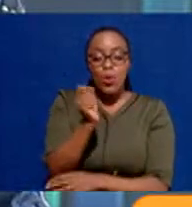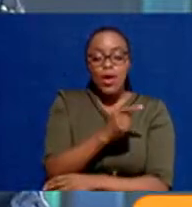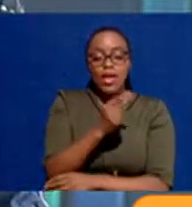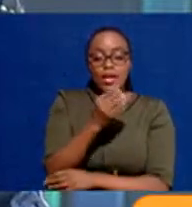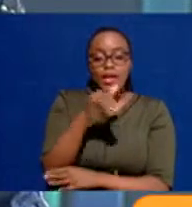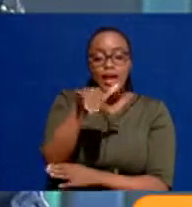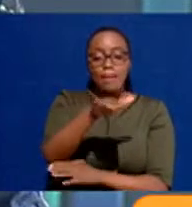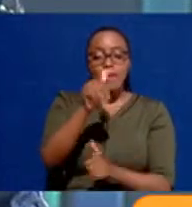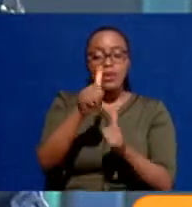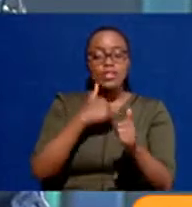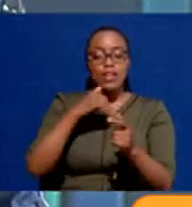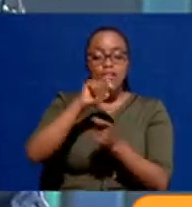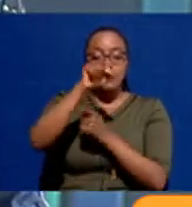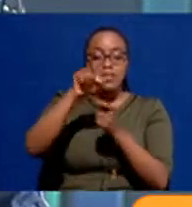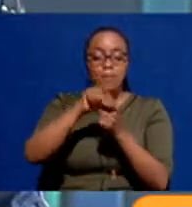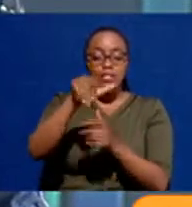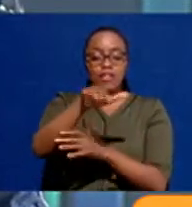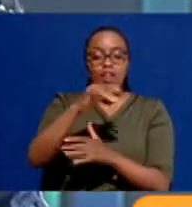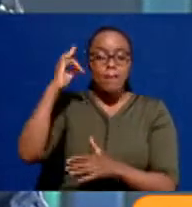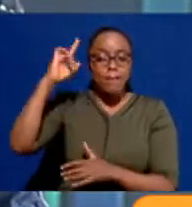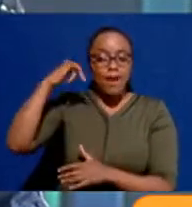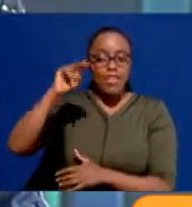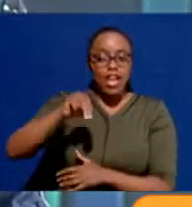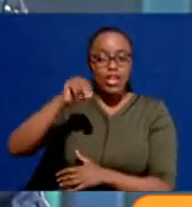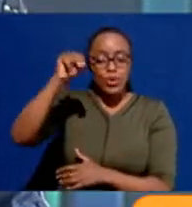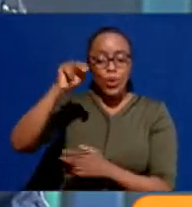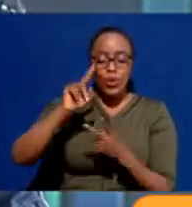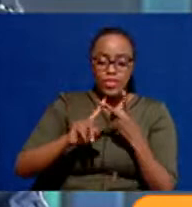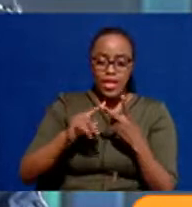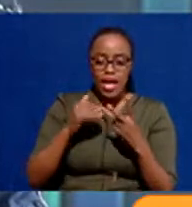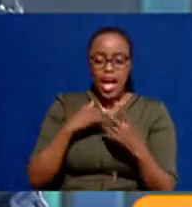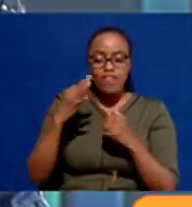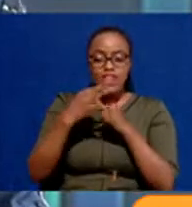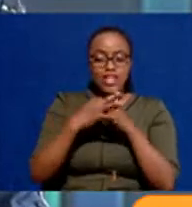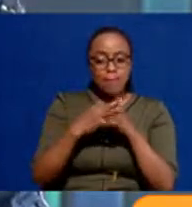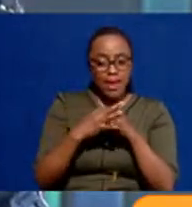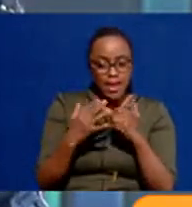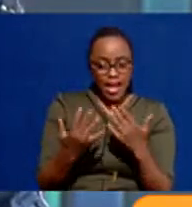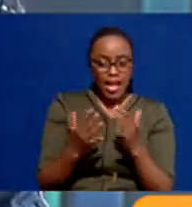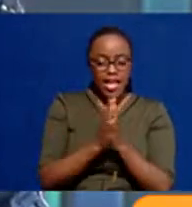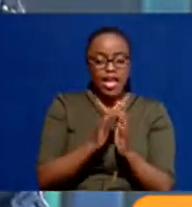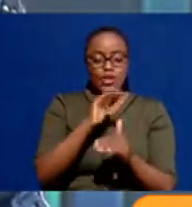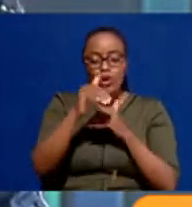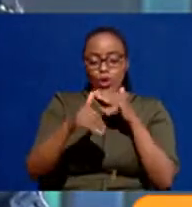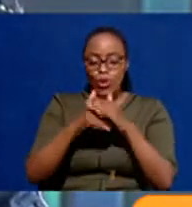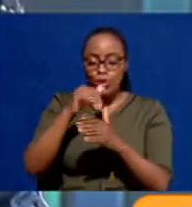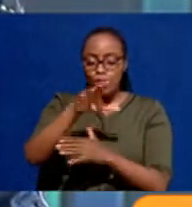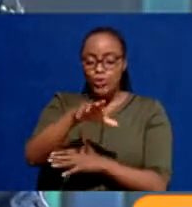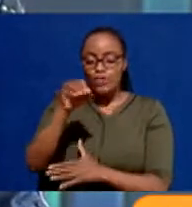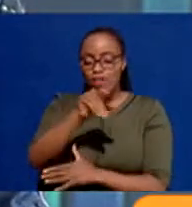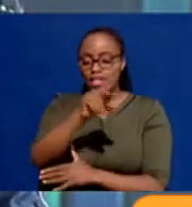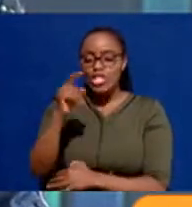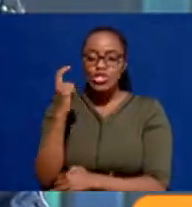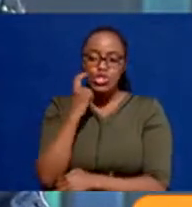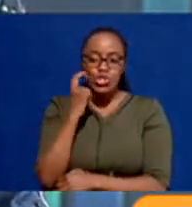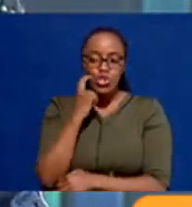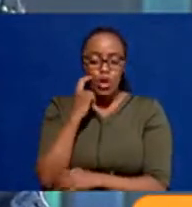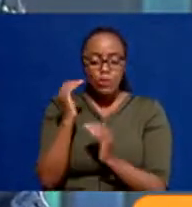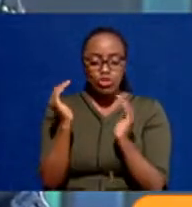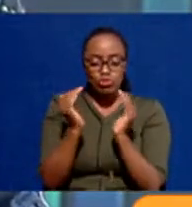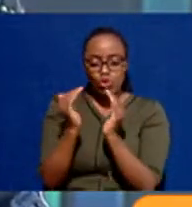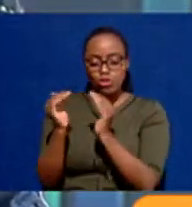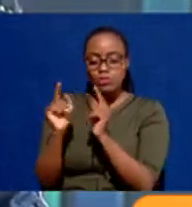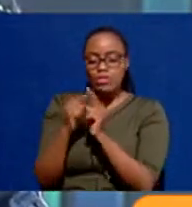and that's those places. So the Mathare north of this world, the Kiberas, that's where you'll find in those kiosks that it will be